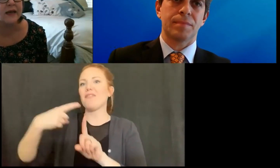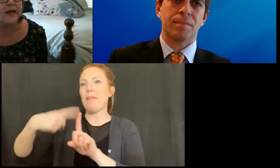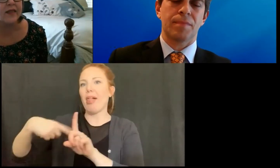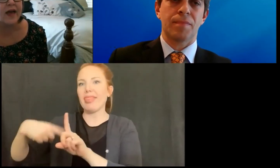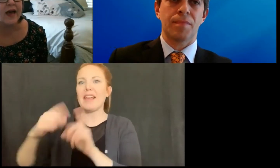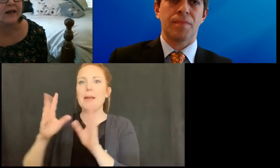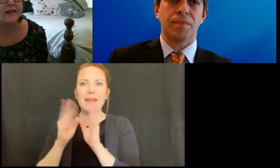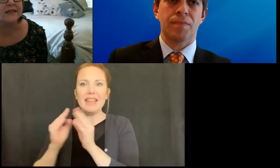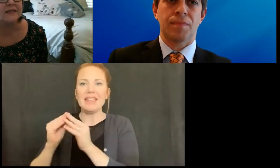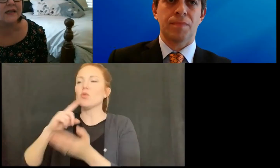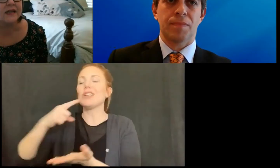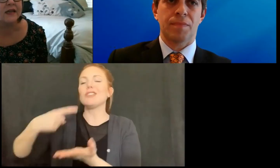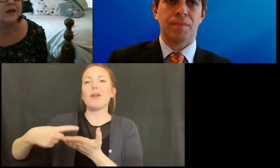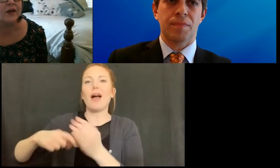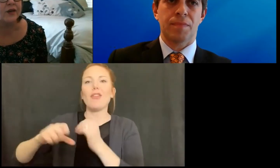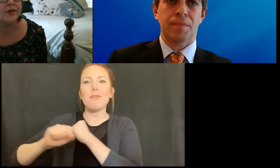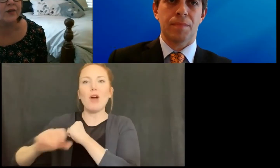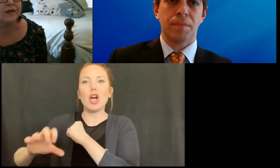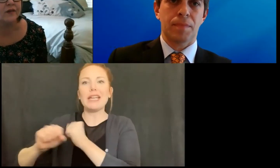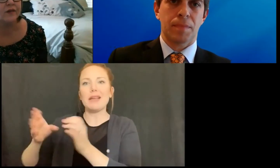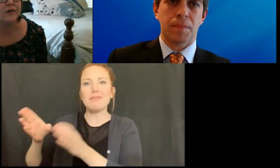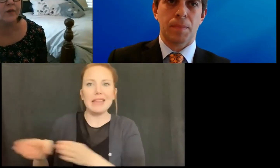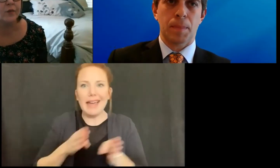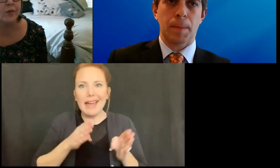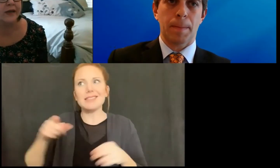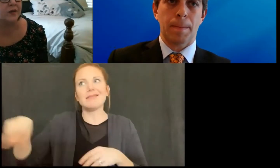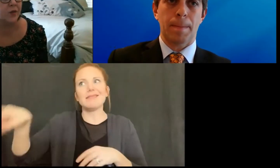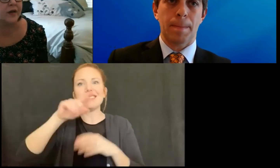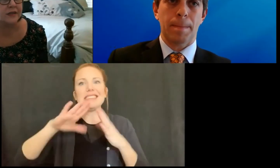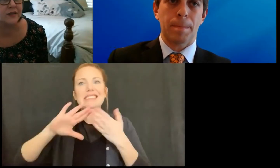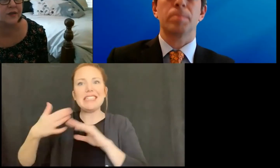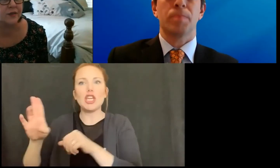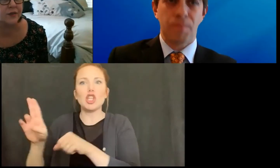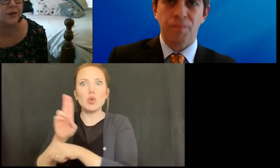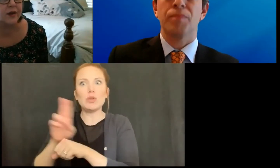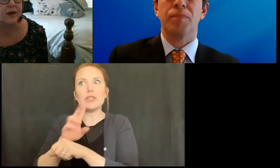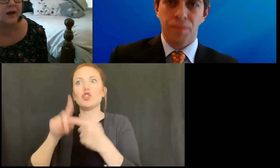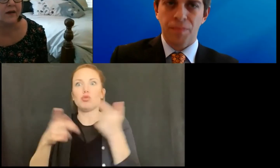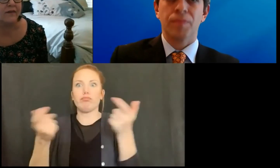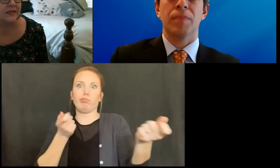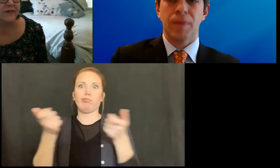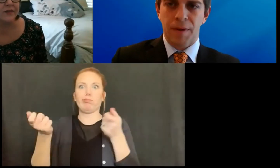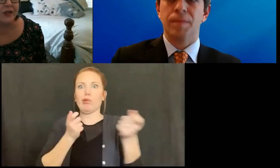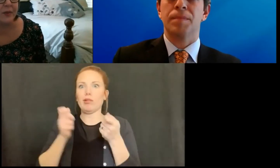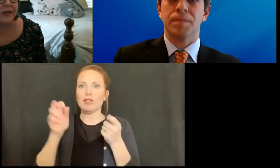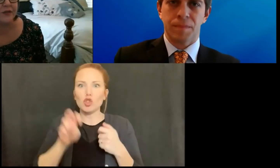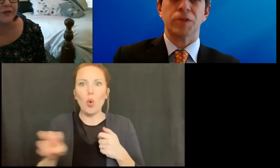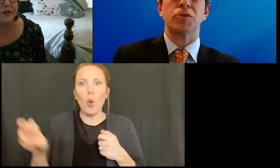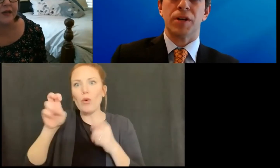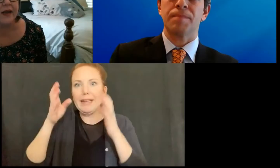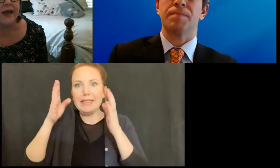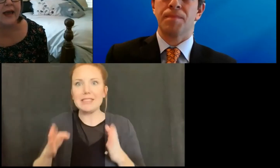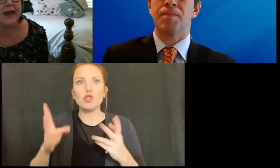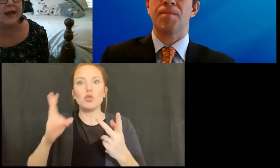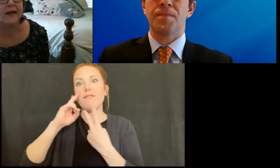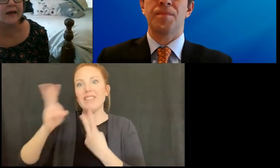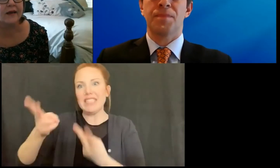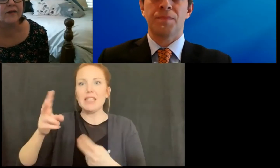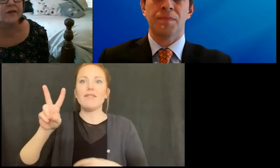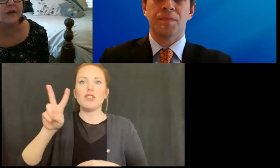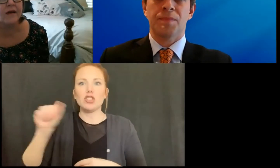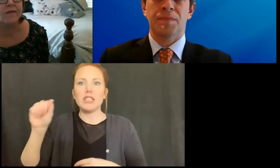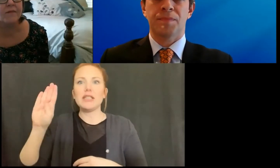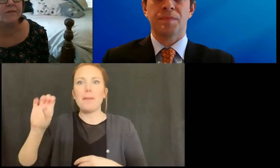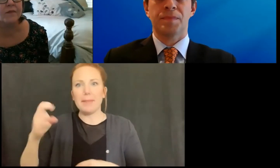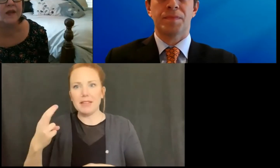plans that the city uses to bring tourists to visit Virginia Beach.